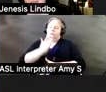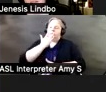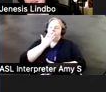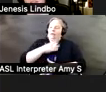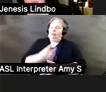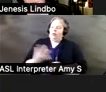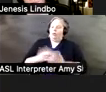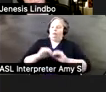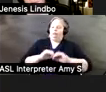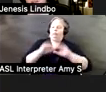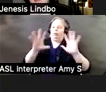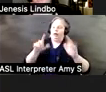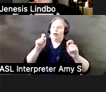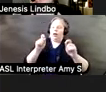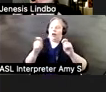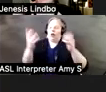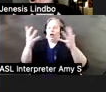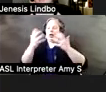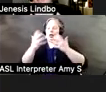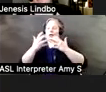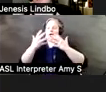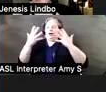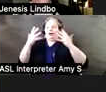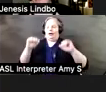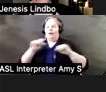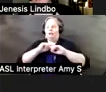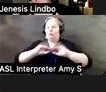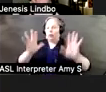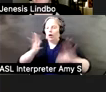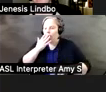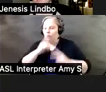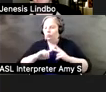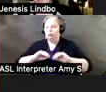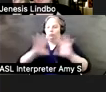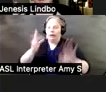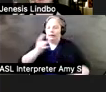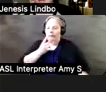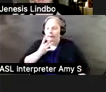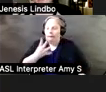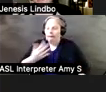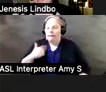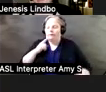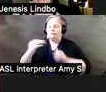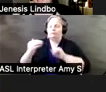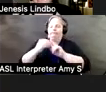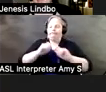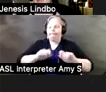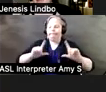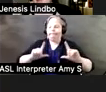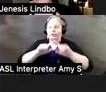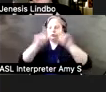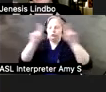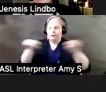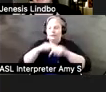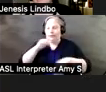brightness adjustment prompt. If there is a bright color or a bright light, a prompt comes up on the screen saying,